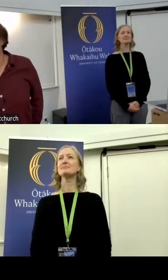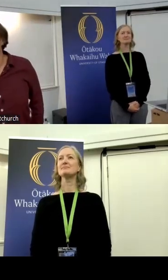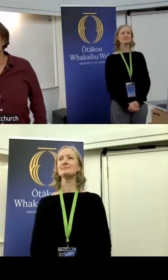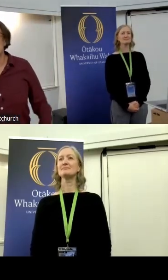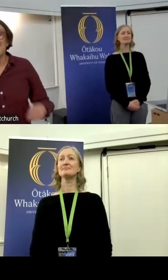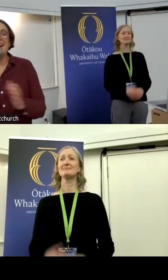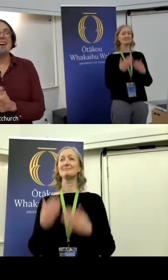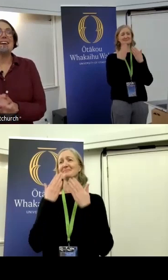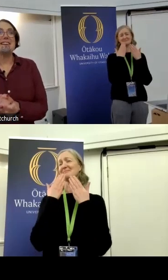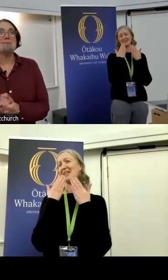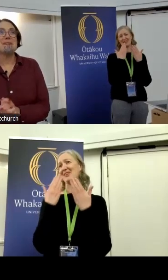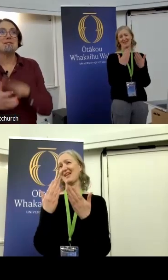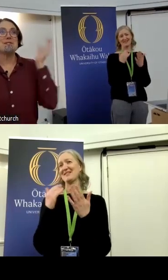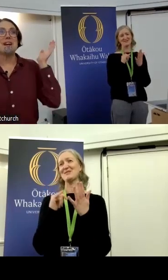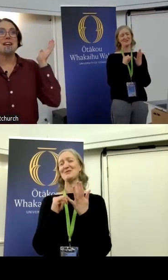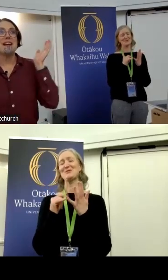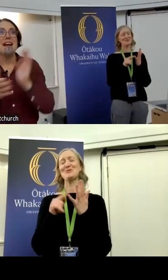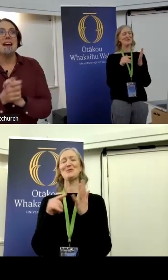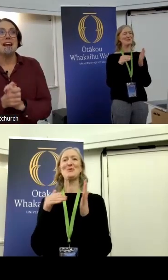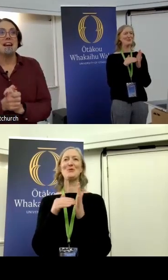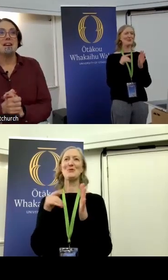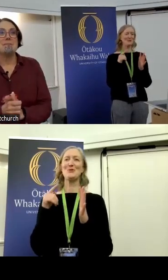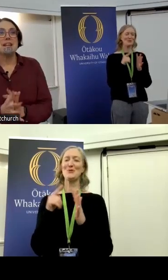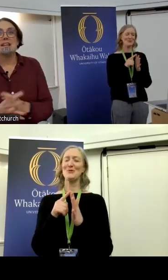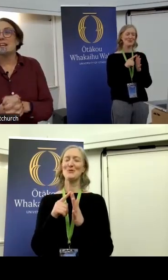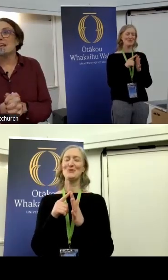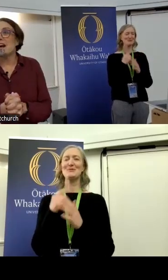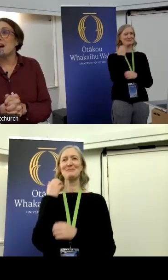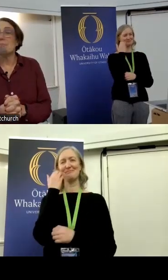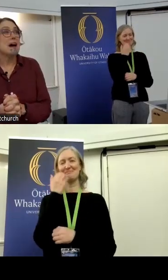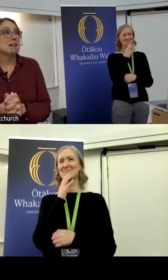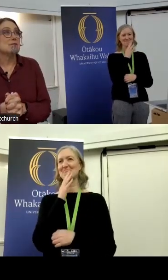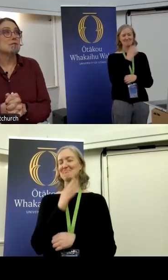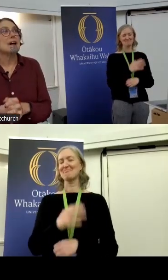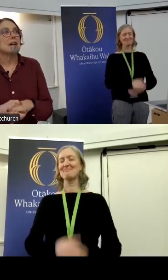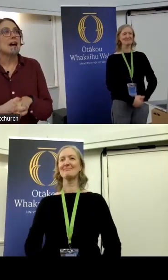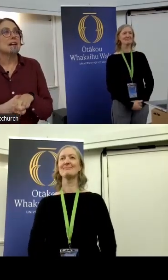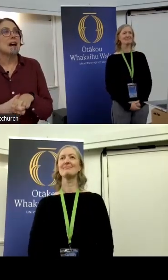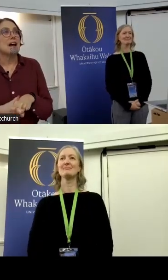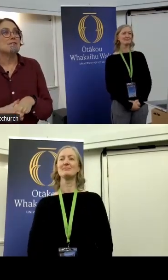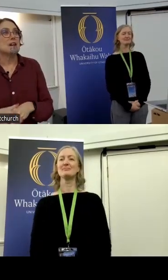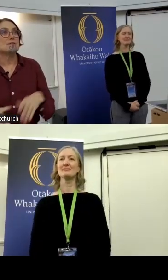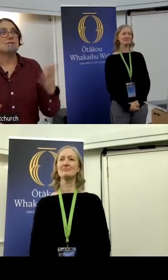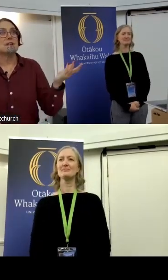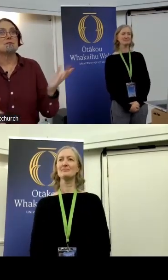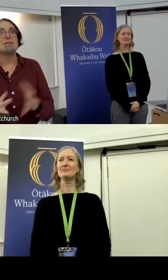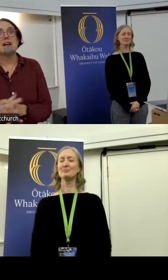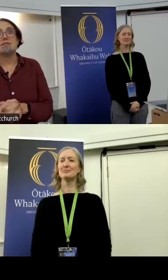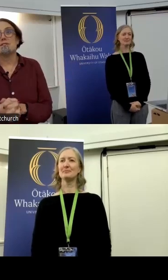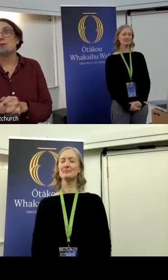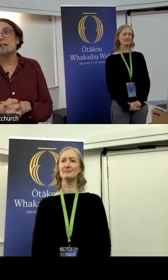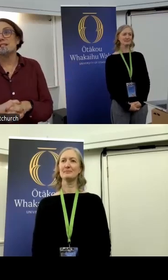Thanks, Suze. I te mea tuatahi, he mihi kia mārino, nāna I whakatuwhera